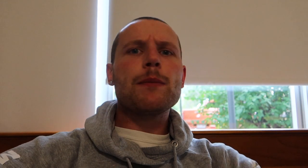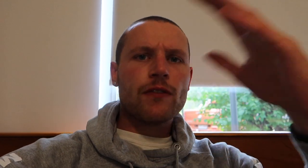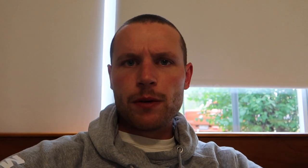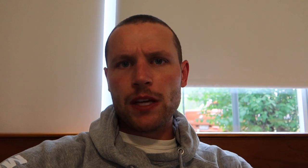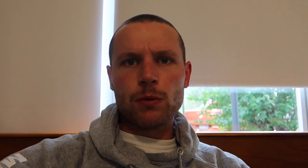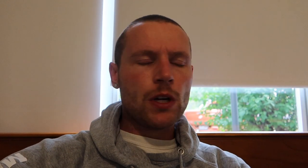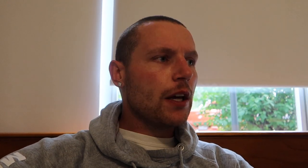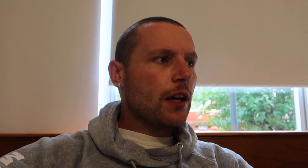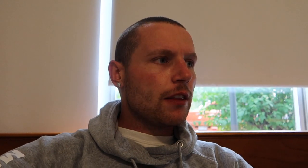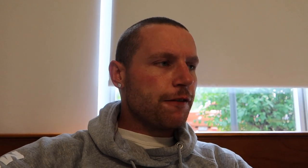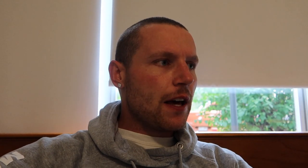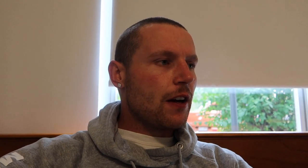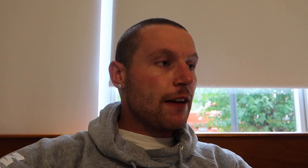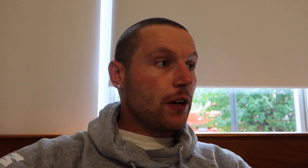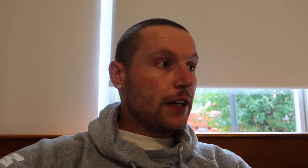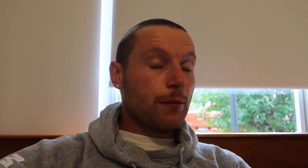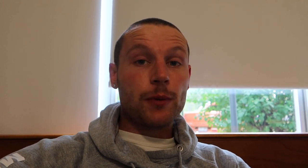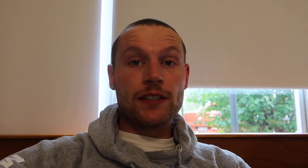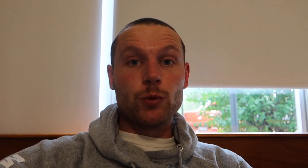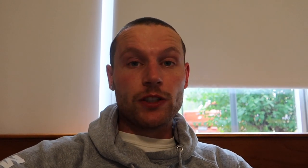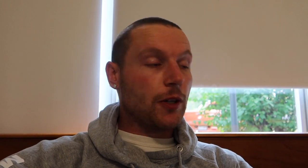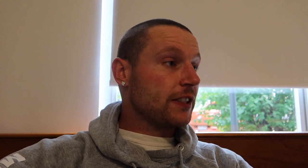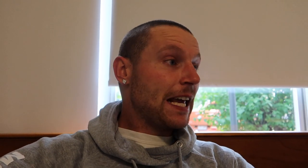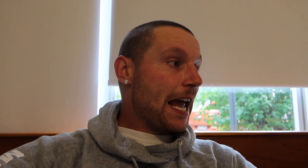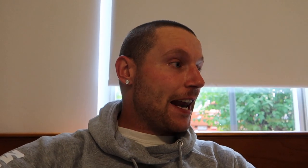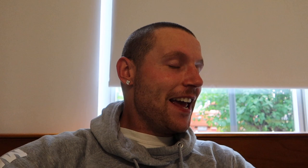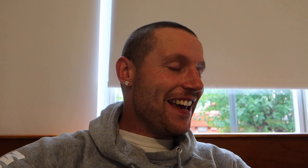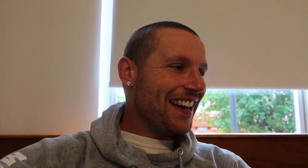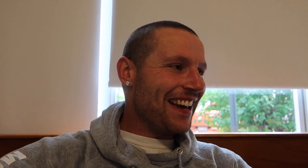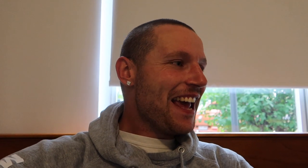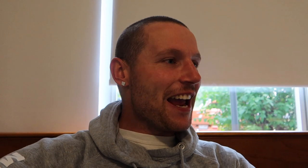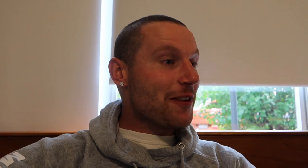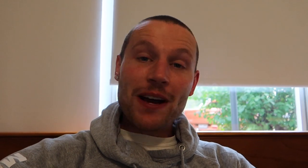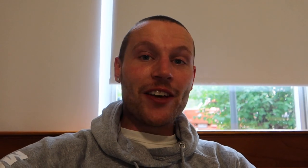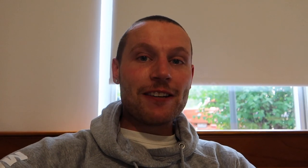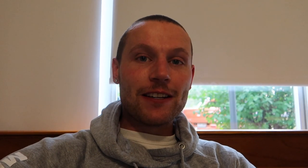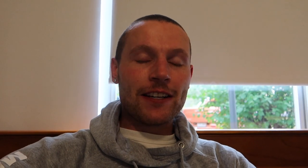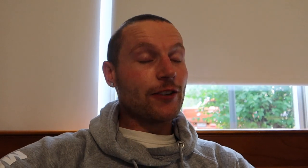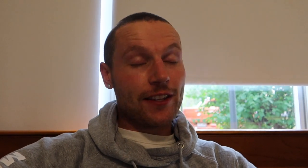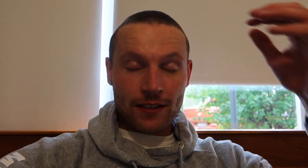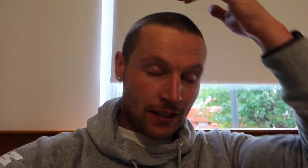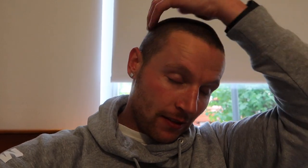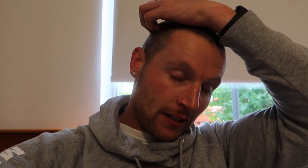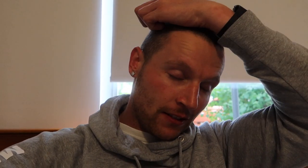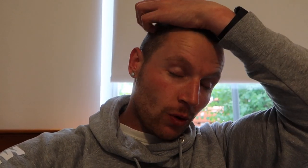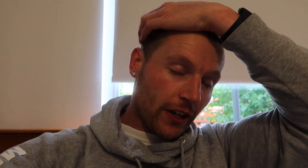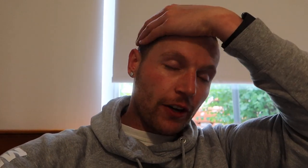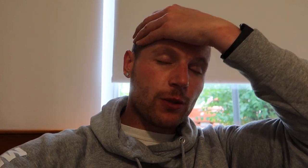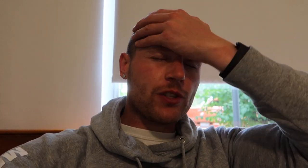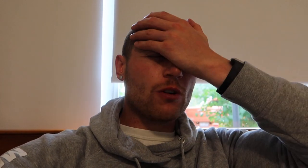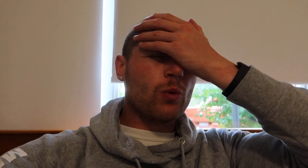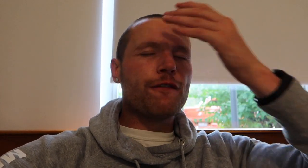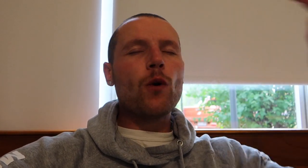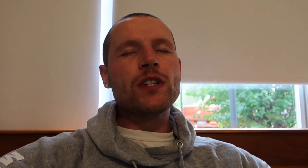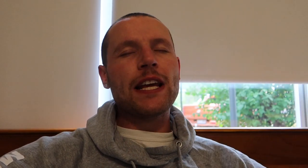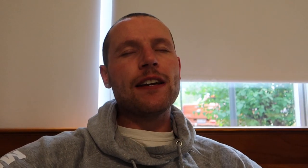with heaps of other people. The father, I have no idea. Probably doesn't work, to be honest. And and the mother, the daughter goes